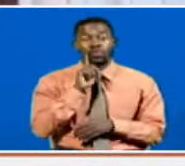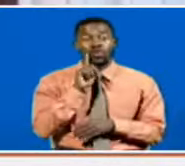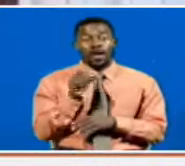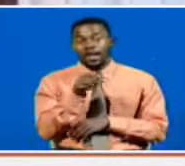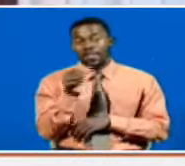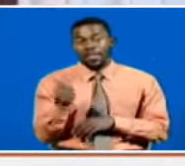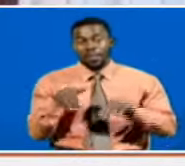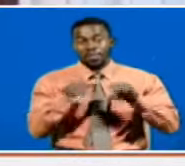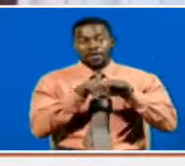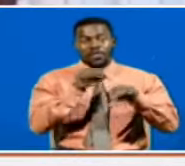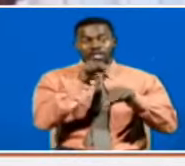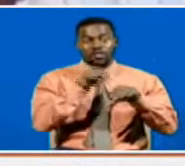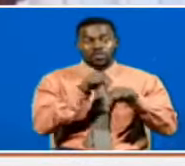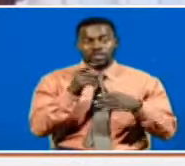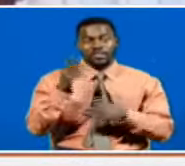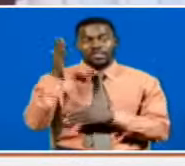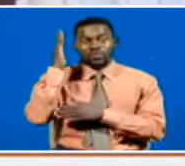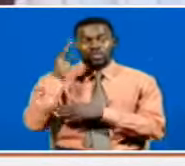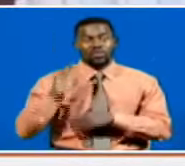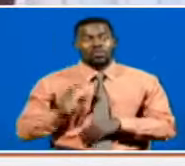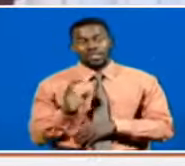the National Security Committee